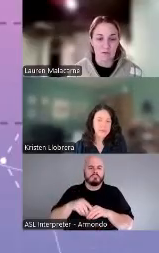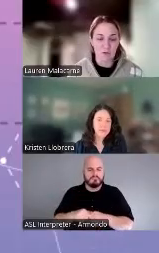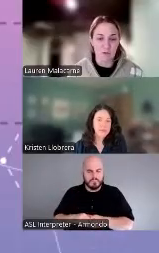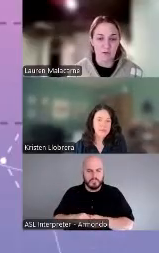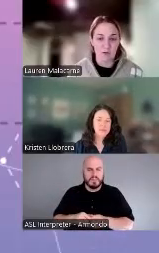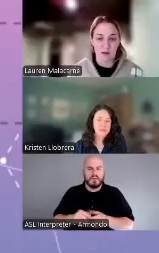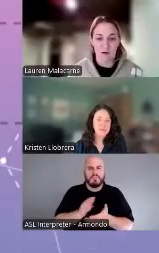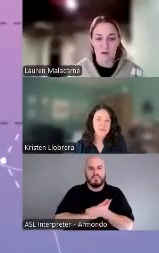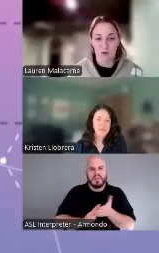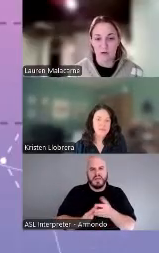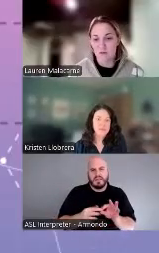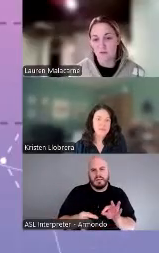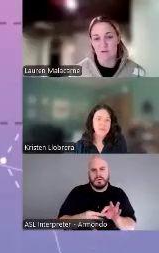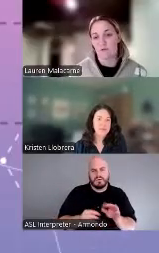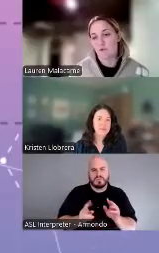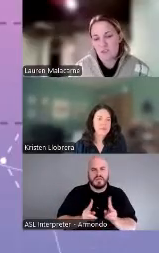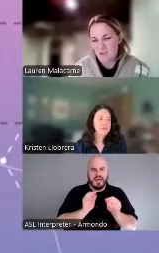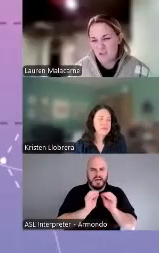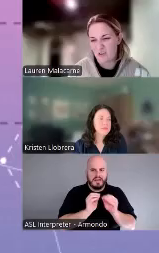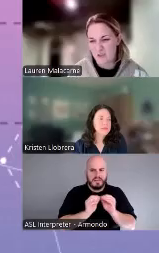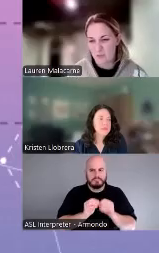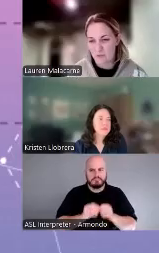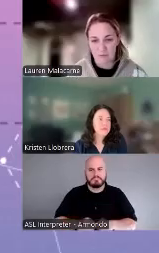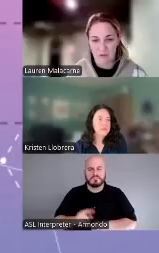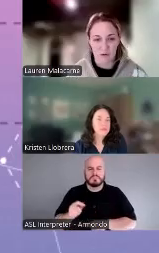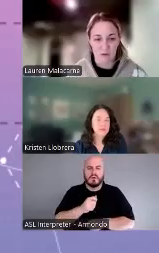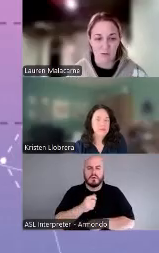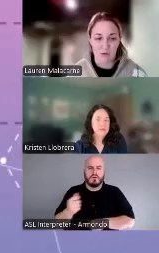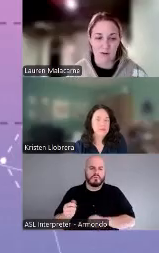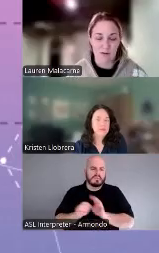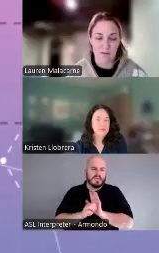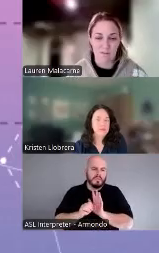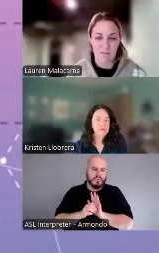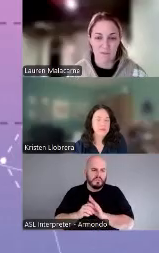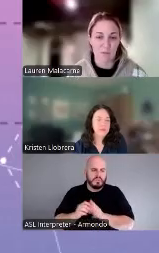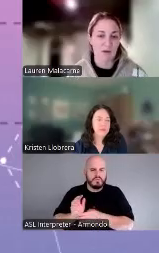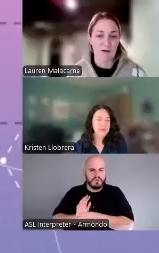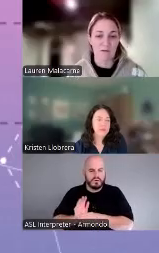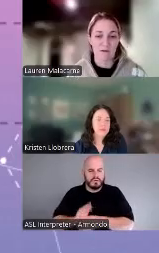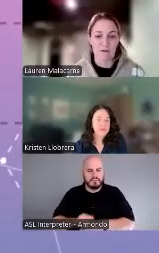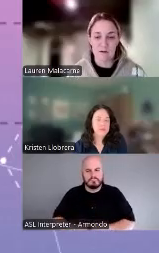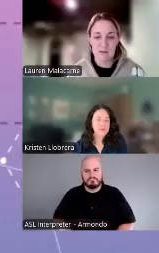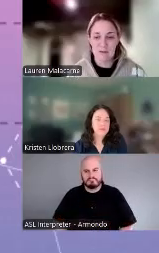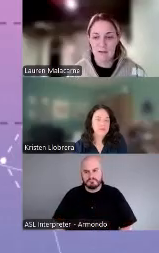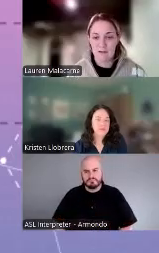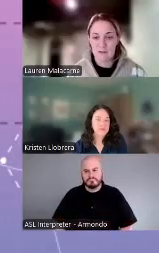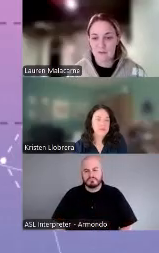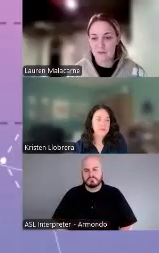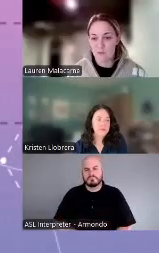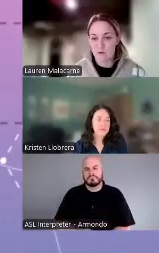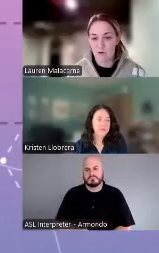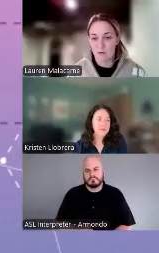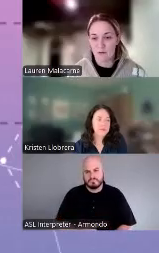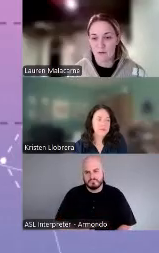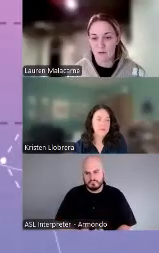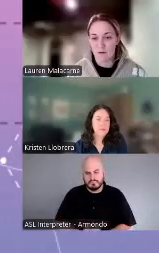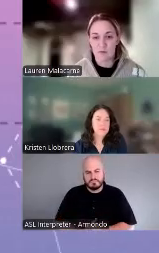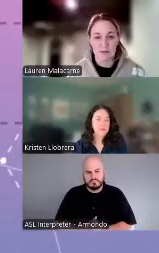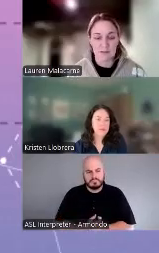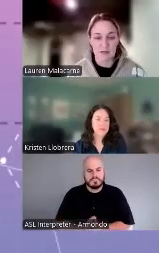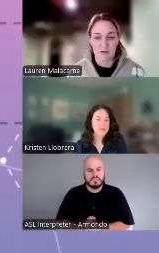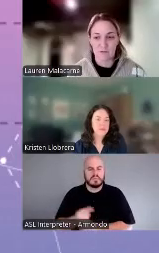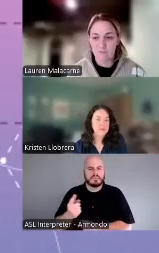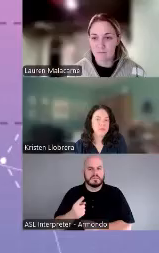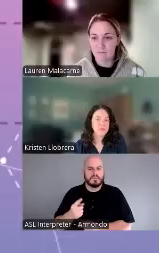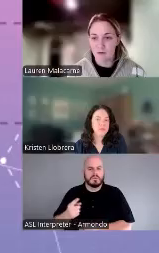the review and editing process. So just another example of a video that we have here. And this is somebody going, I